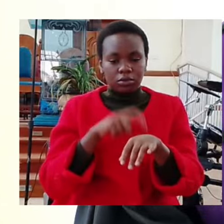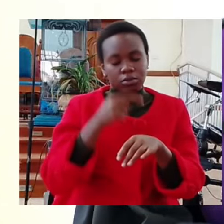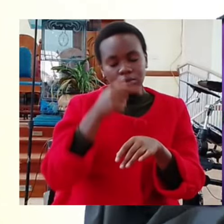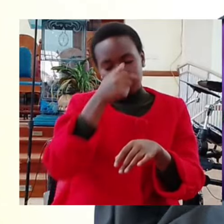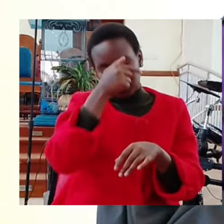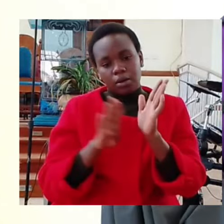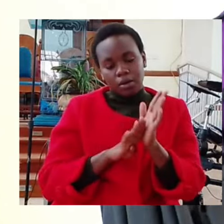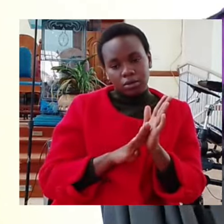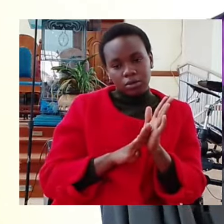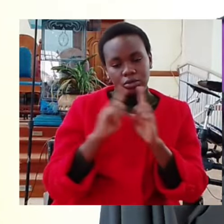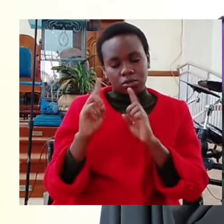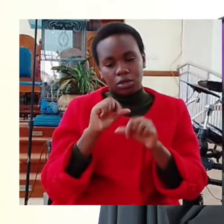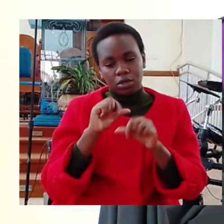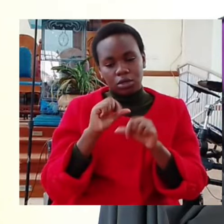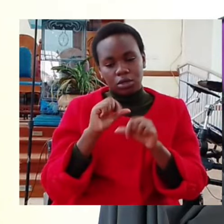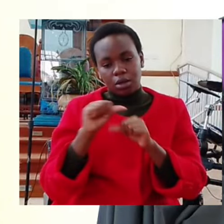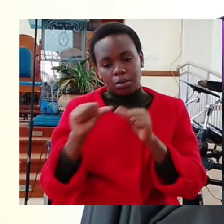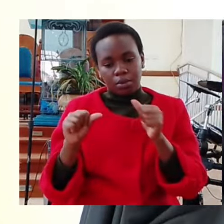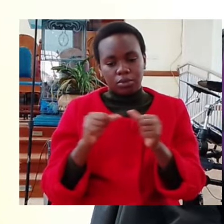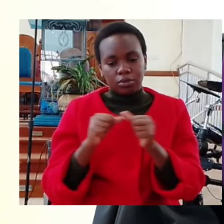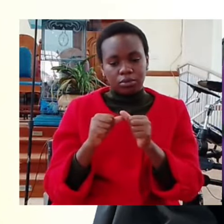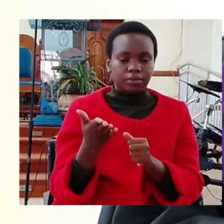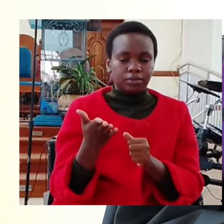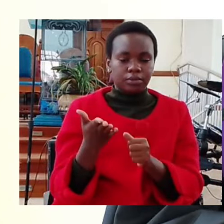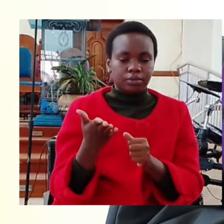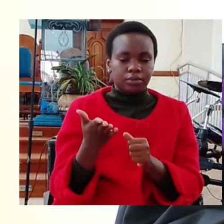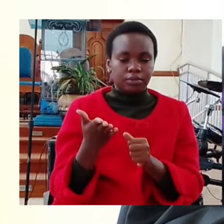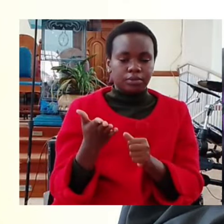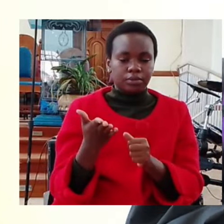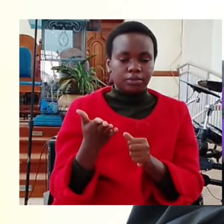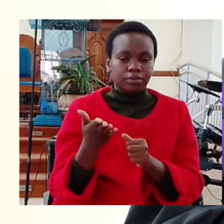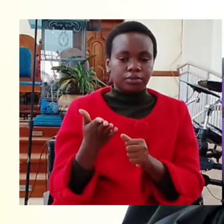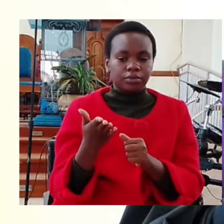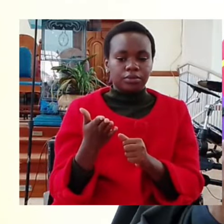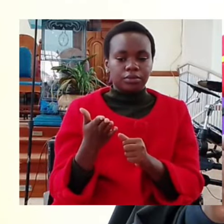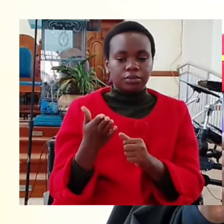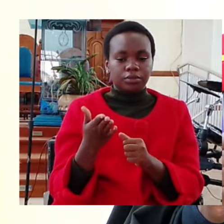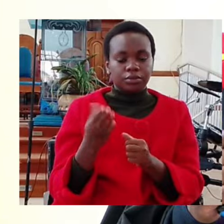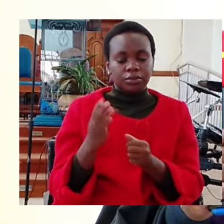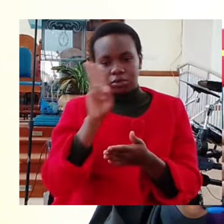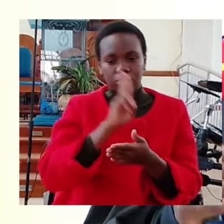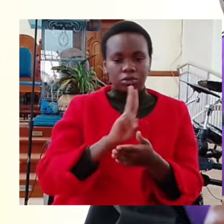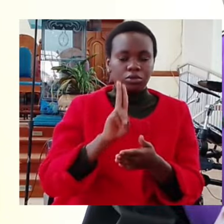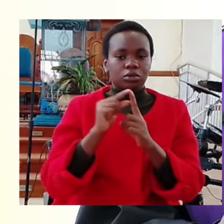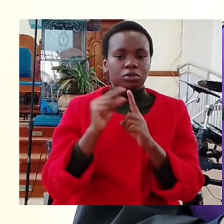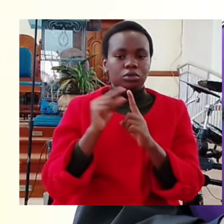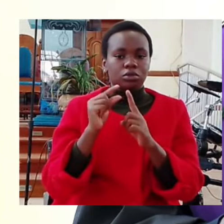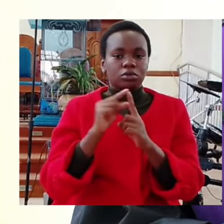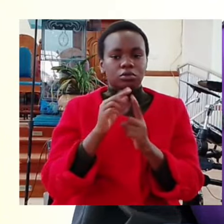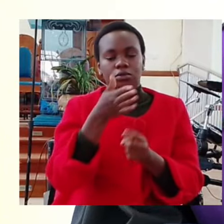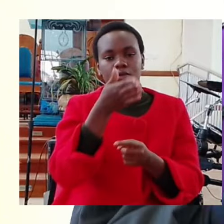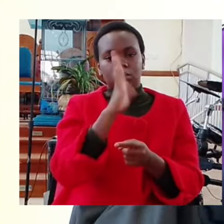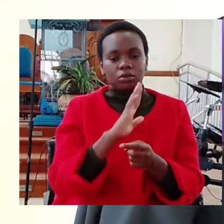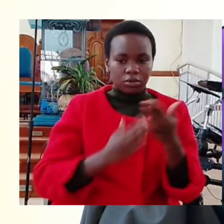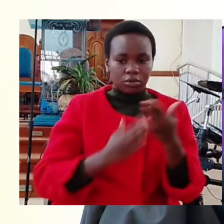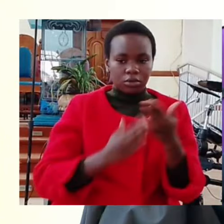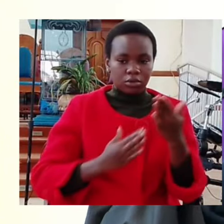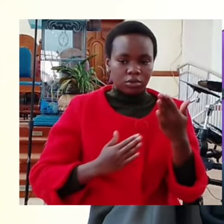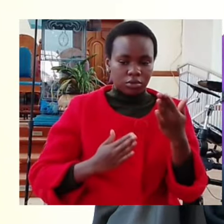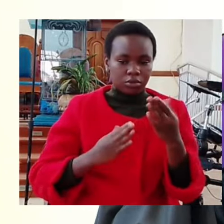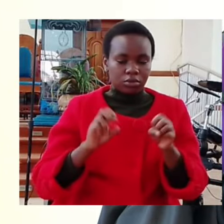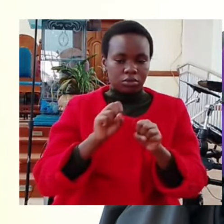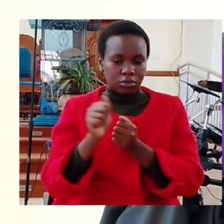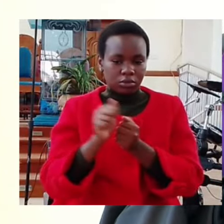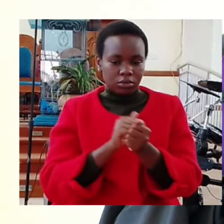God is a double-edged sword. Some Christians have always used the word of God to cut and to pierce and to tear